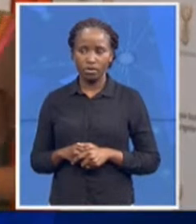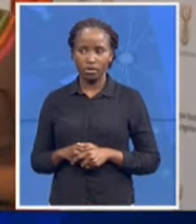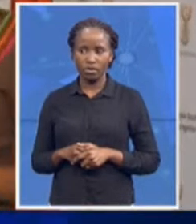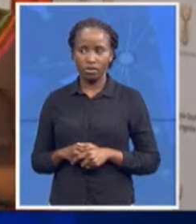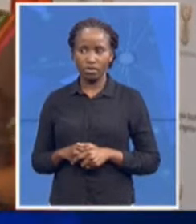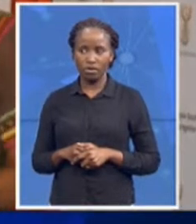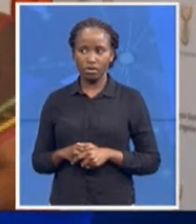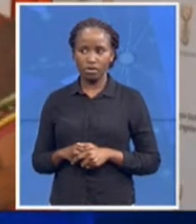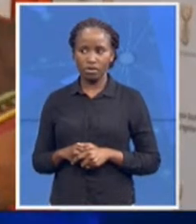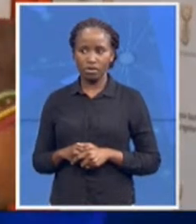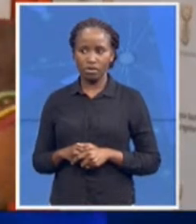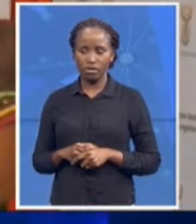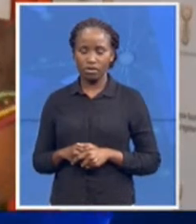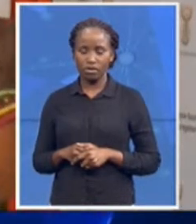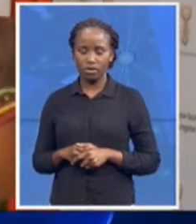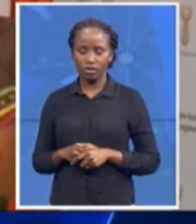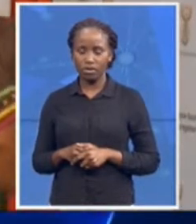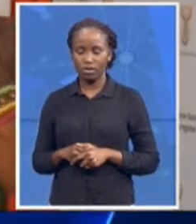Thank you very much, Advocate.